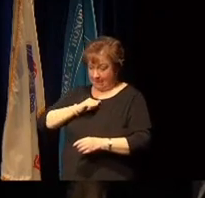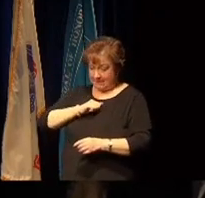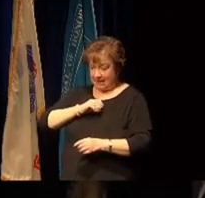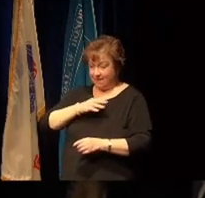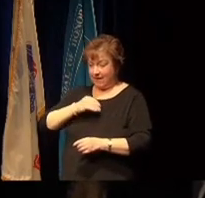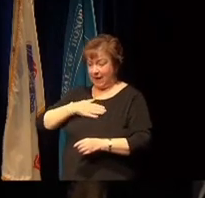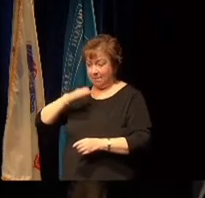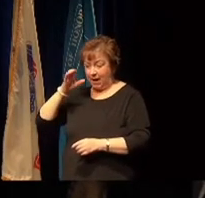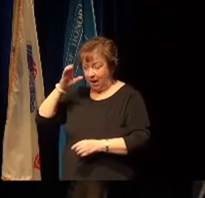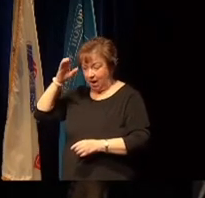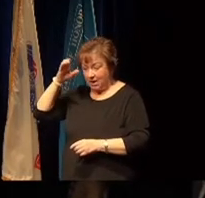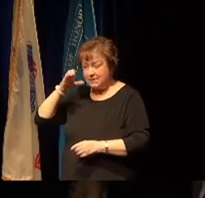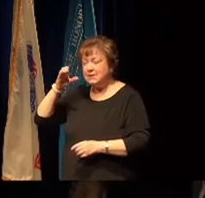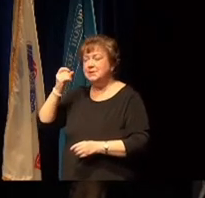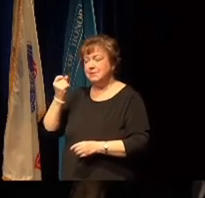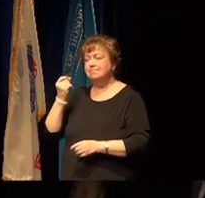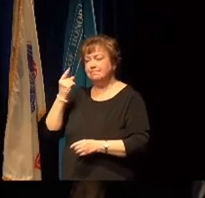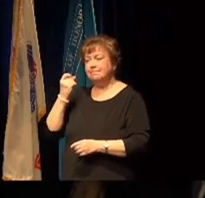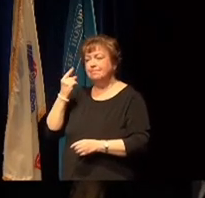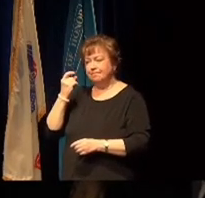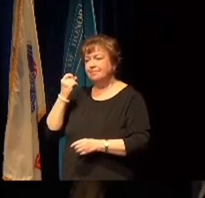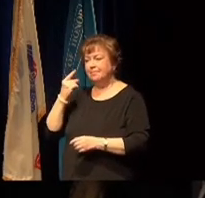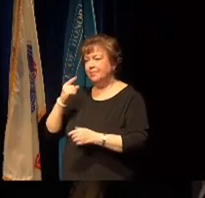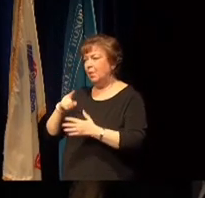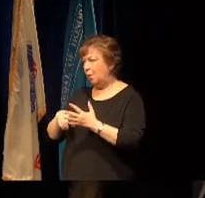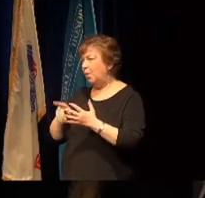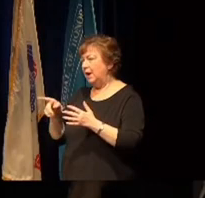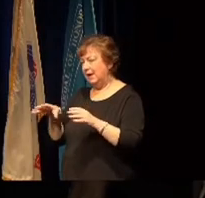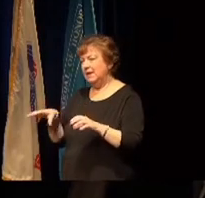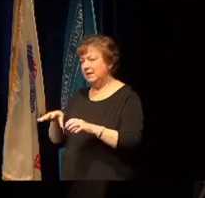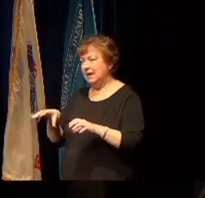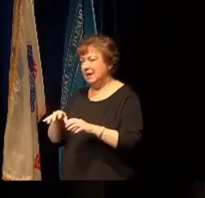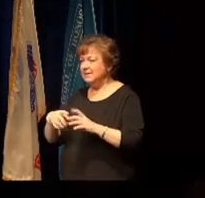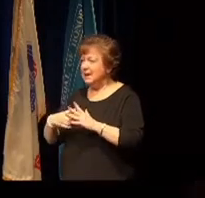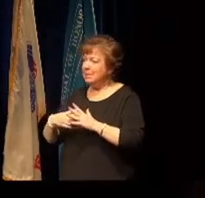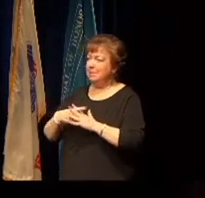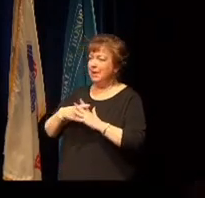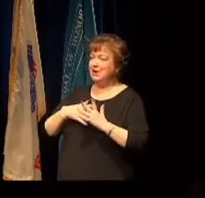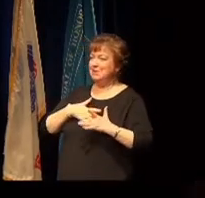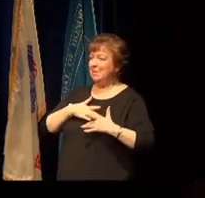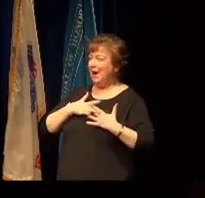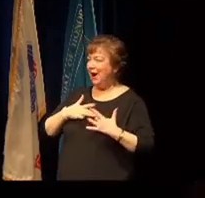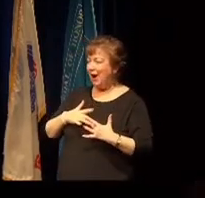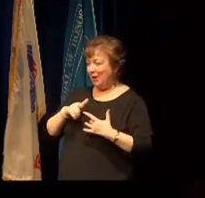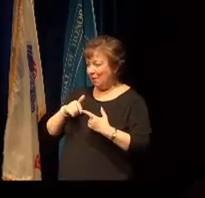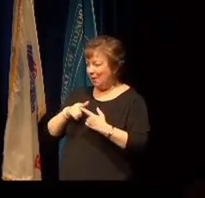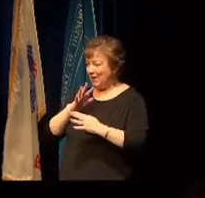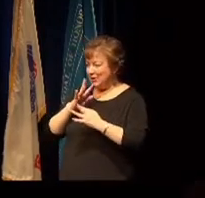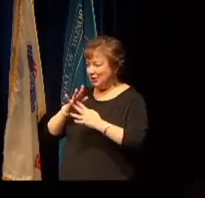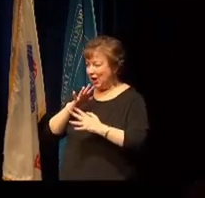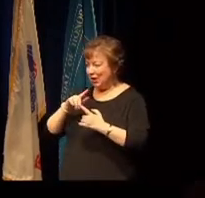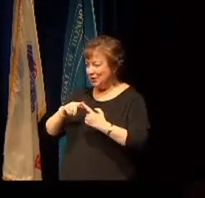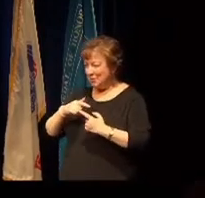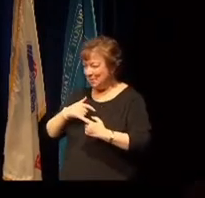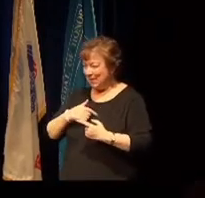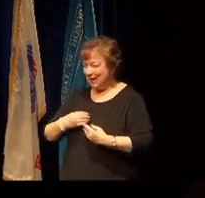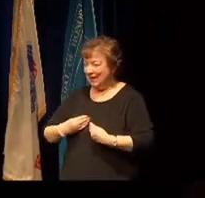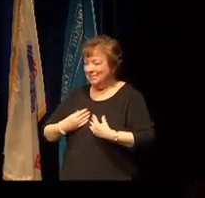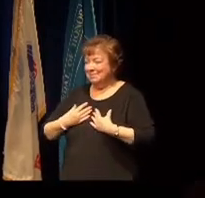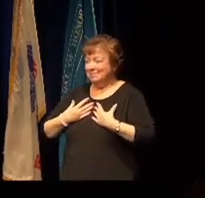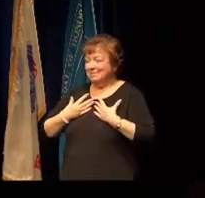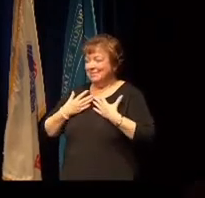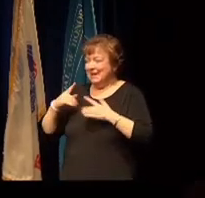truly understand. He pierced my own heart each time he spoke to me, and he inspired me since I was a